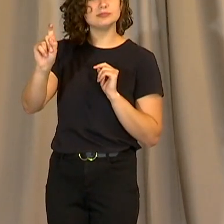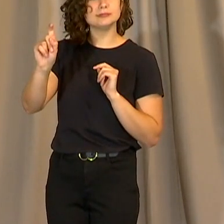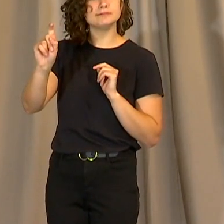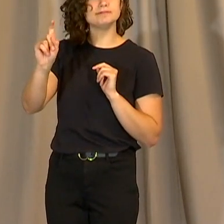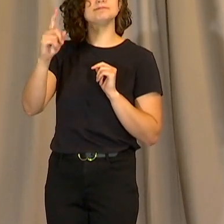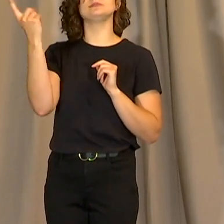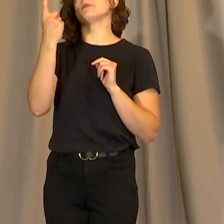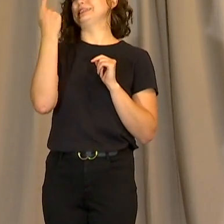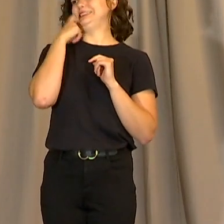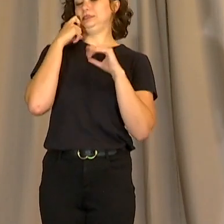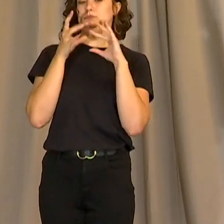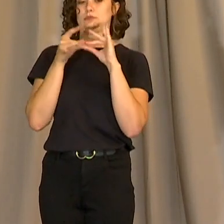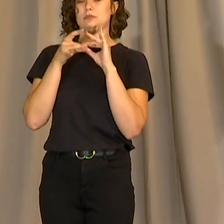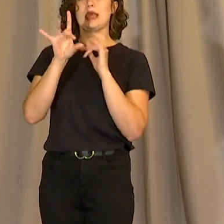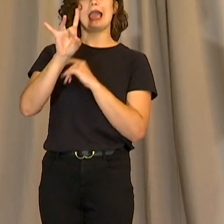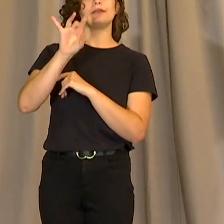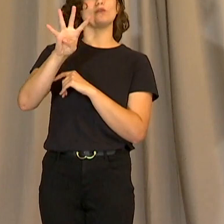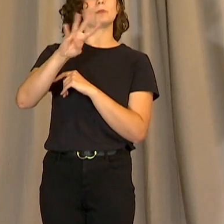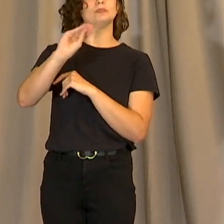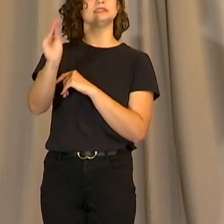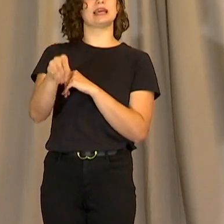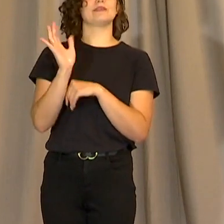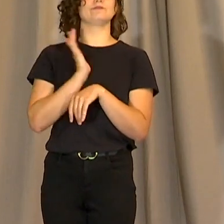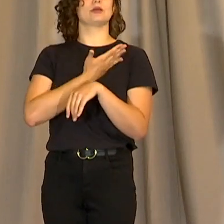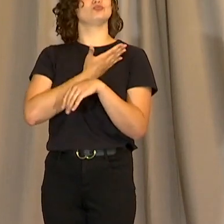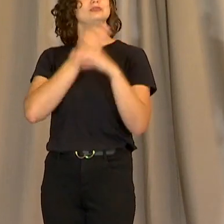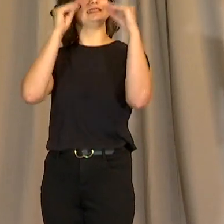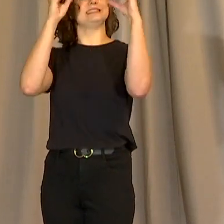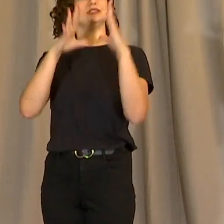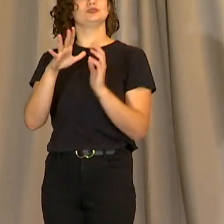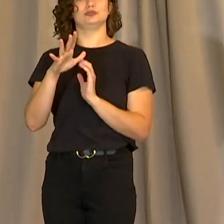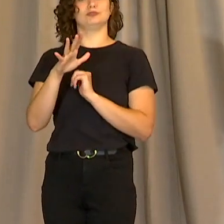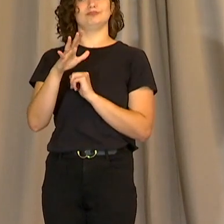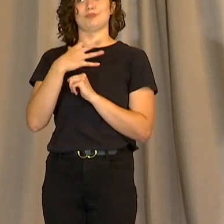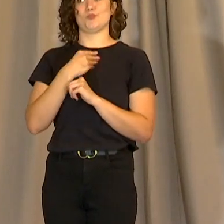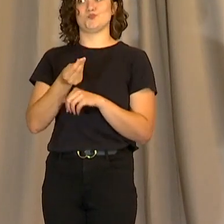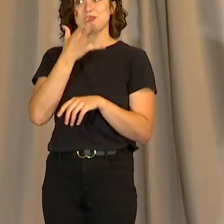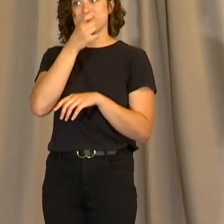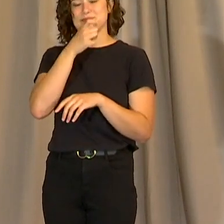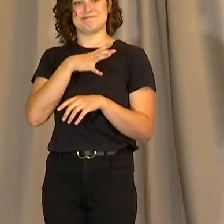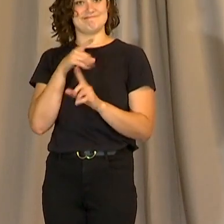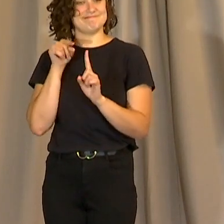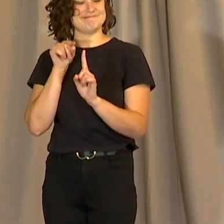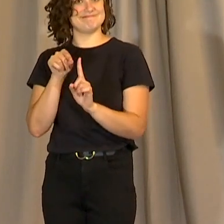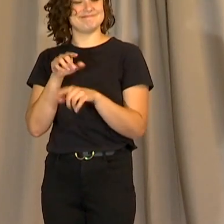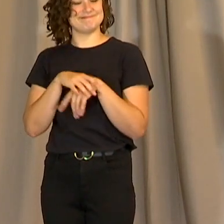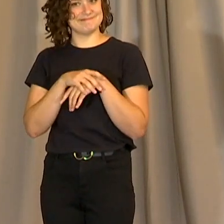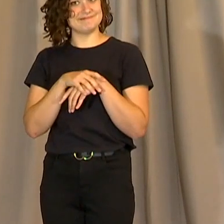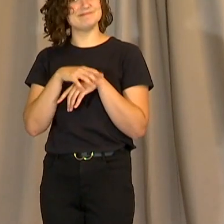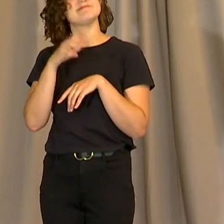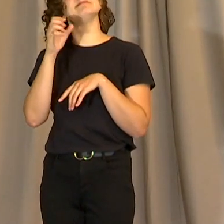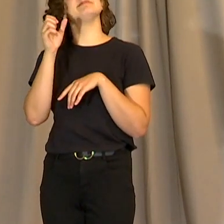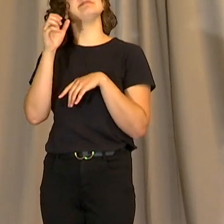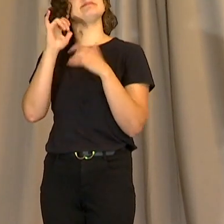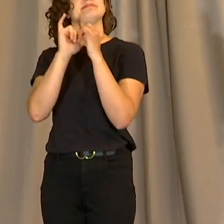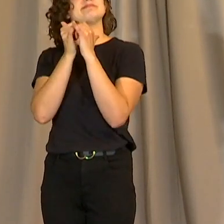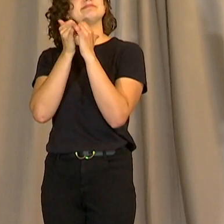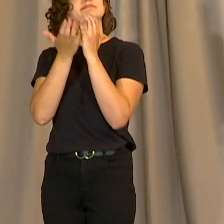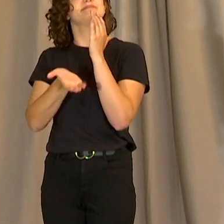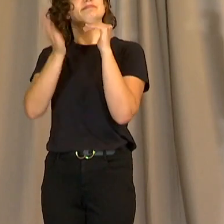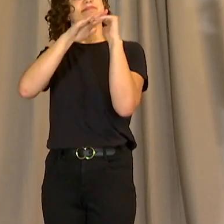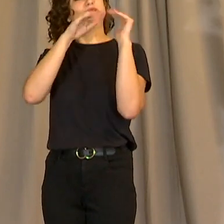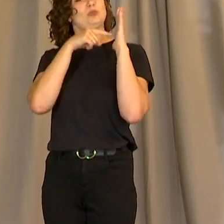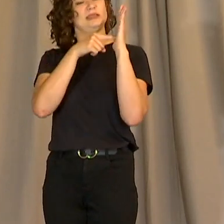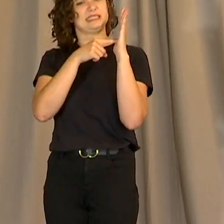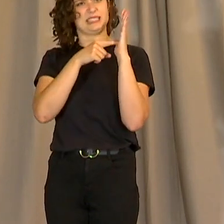just referenced, 84% of our educators are white women. So how do we increase representation in these different areas? If you want to maybe pick